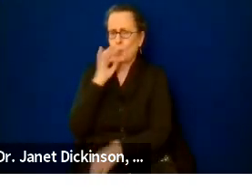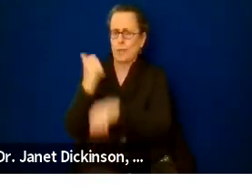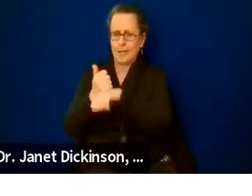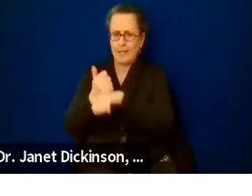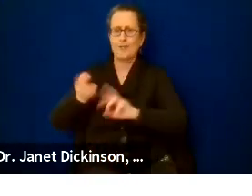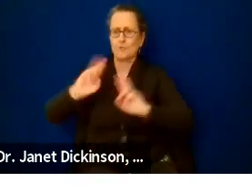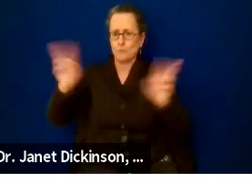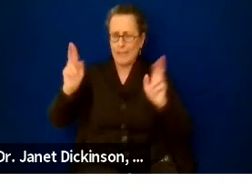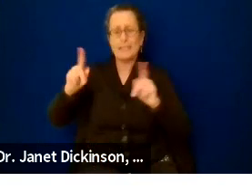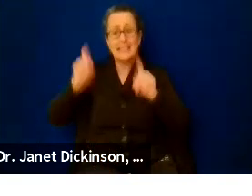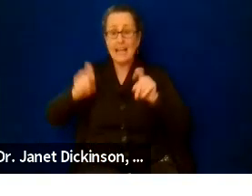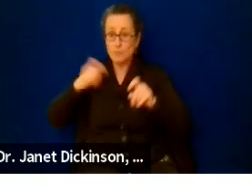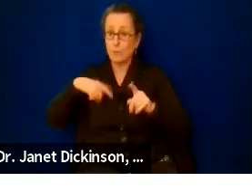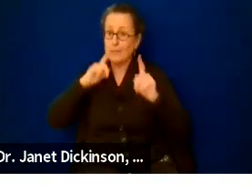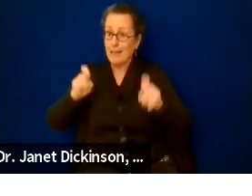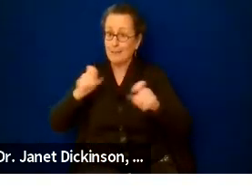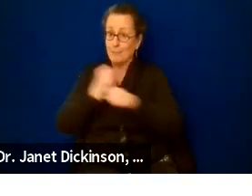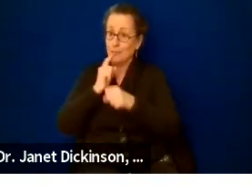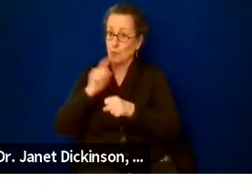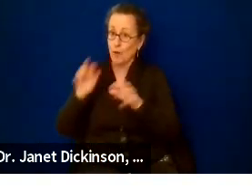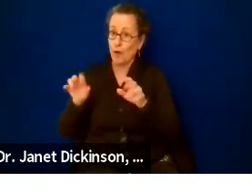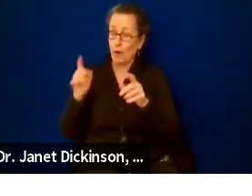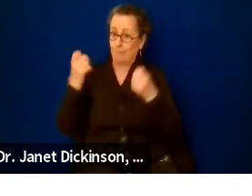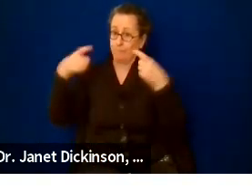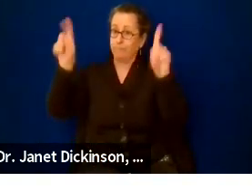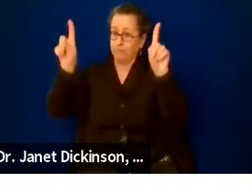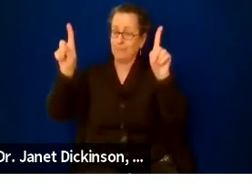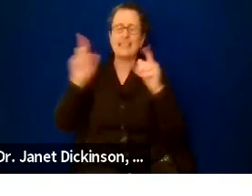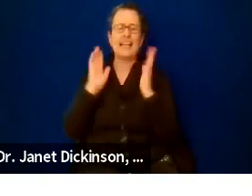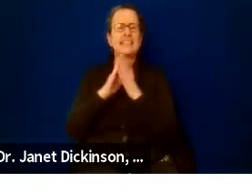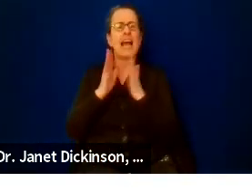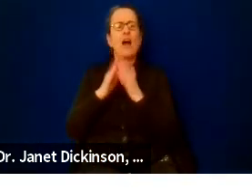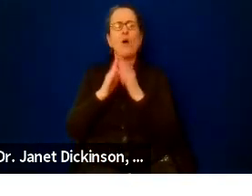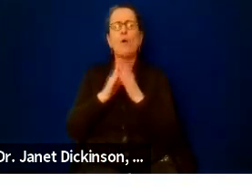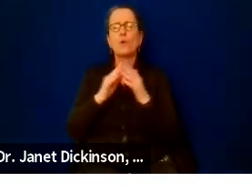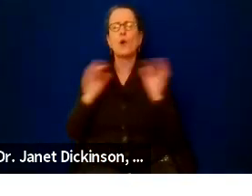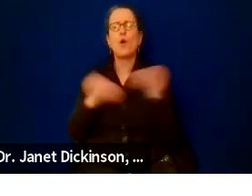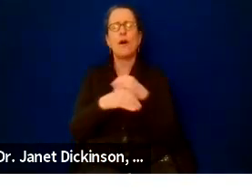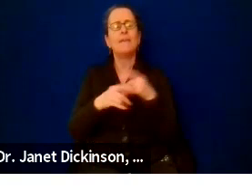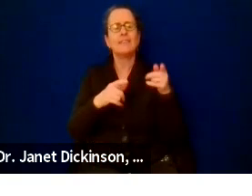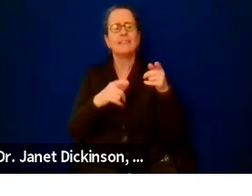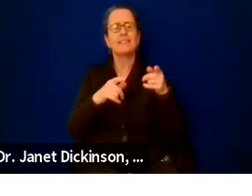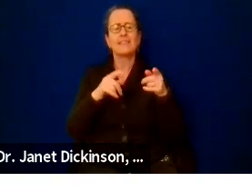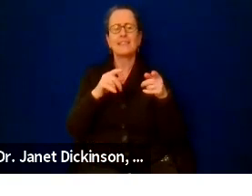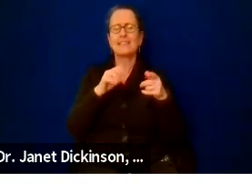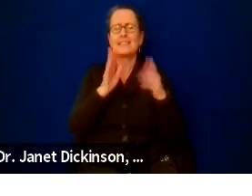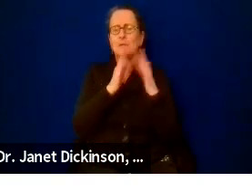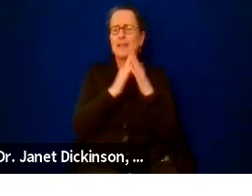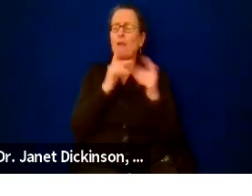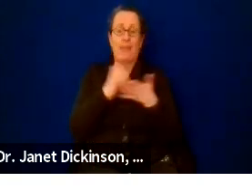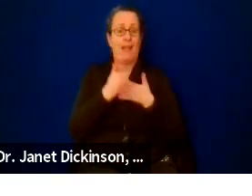to go. And we've been working with the town on that. And it looks like we have a good plan in place to make sure that that's ready to